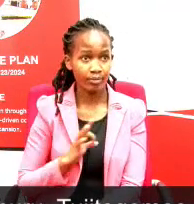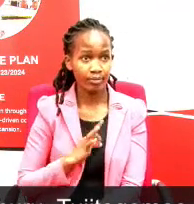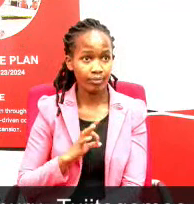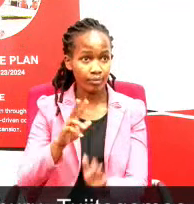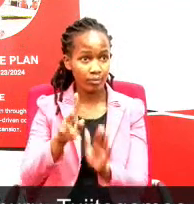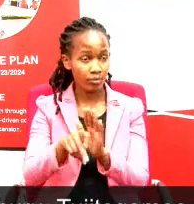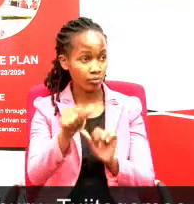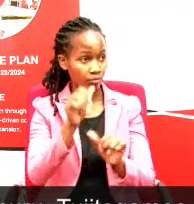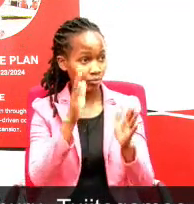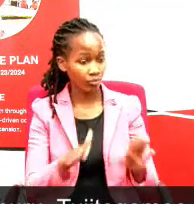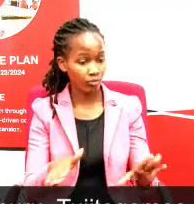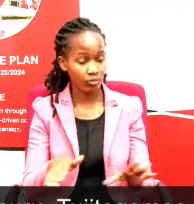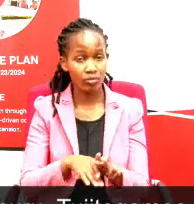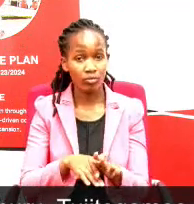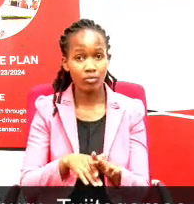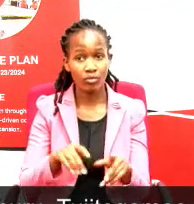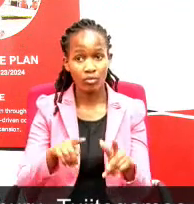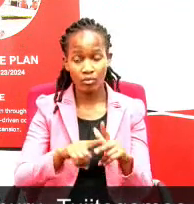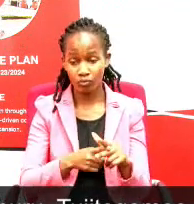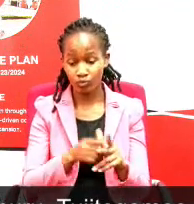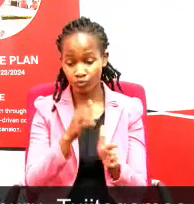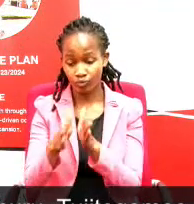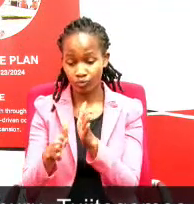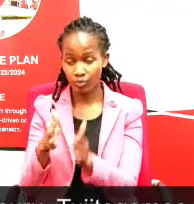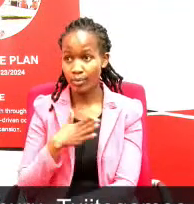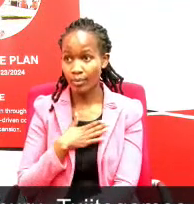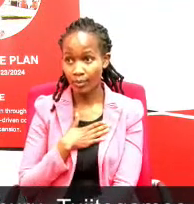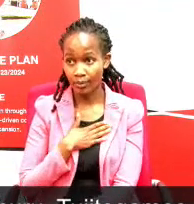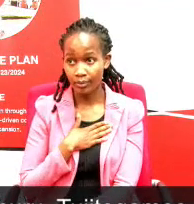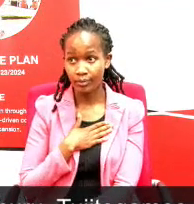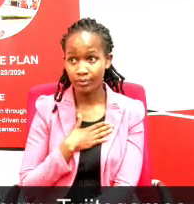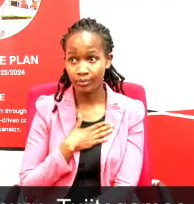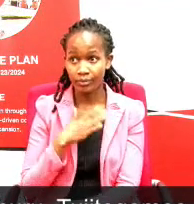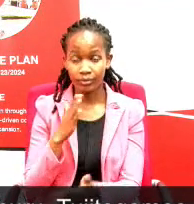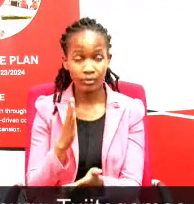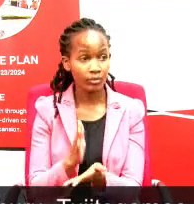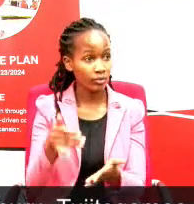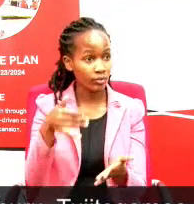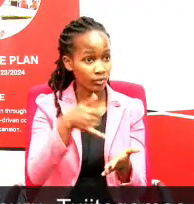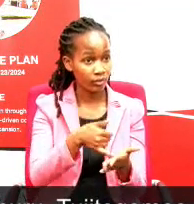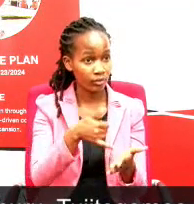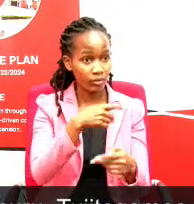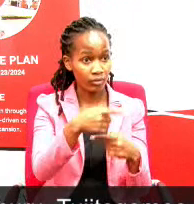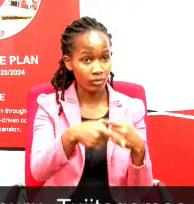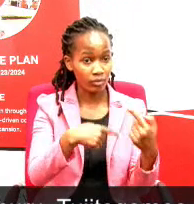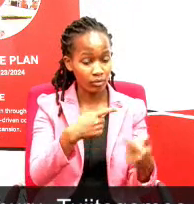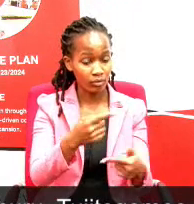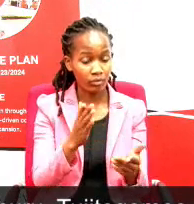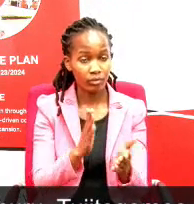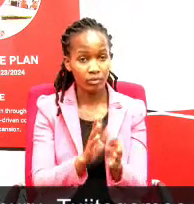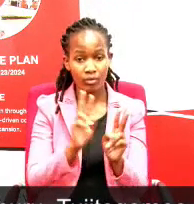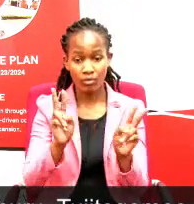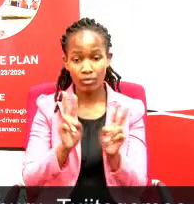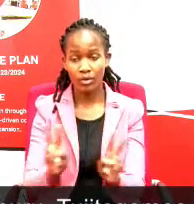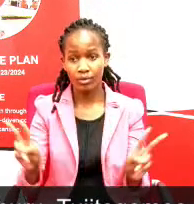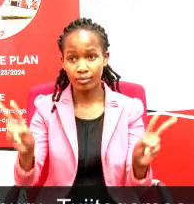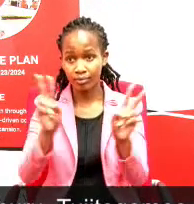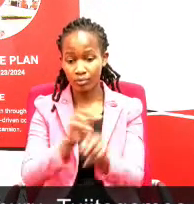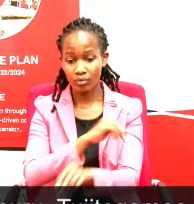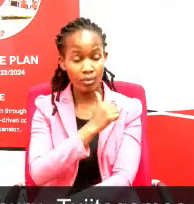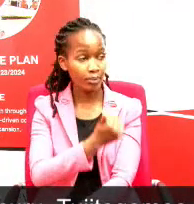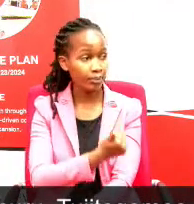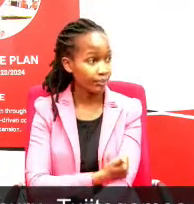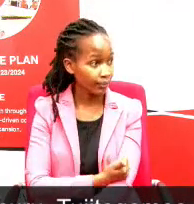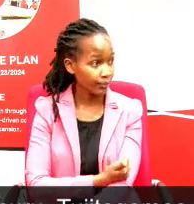primary actors in the implementation of this plan. Your involvement in this process is of immense value to the